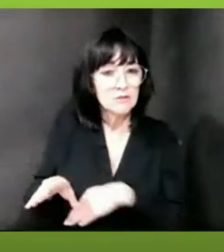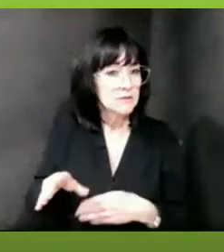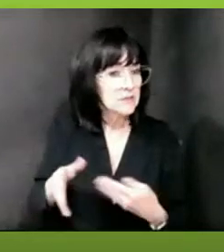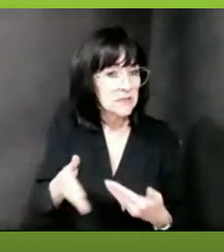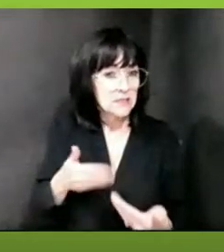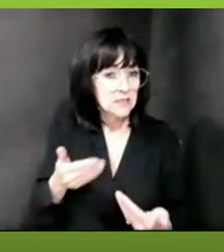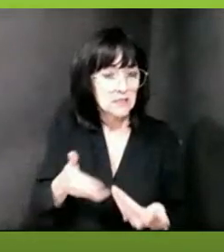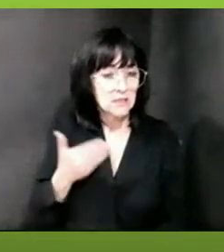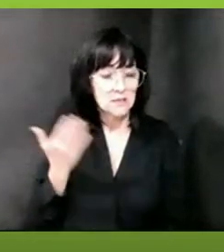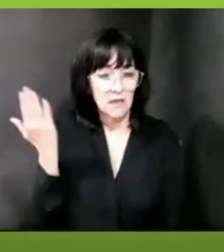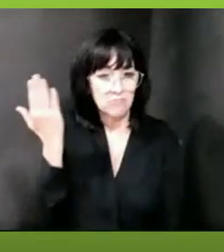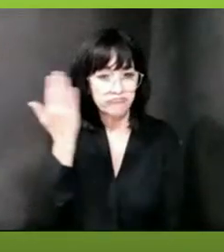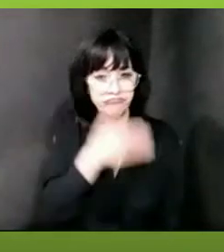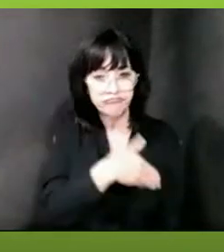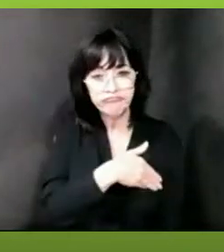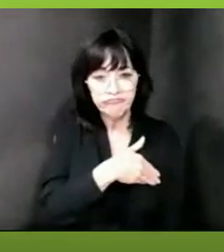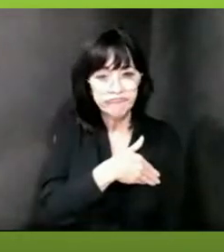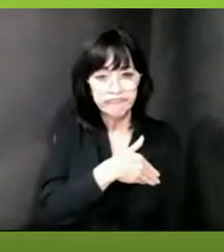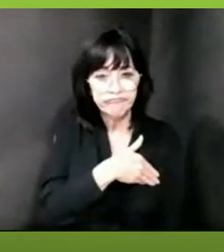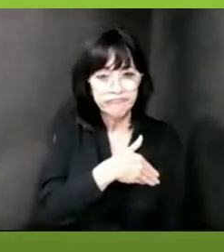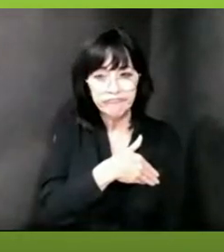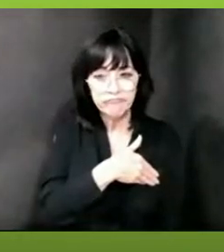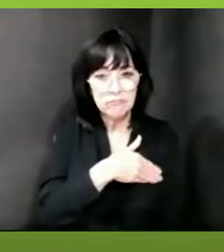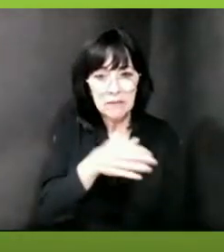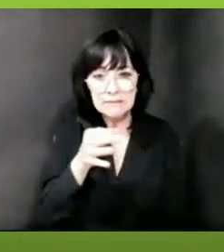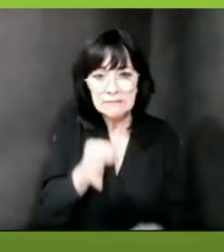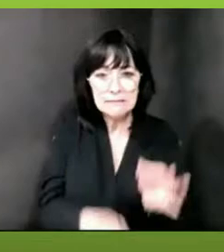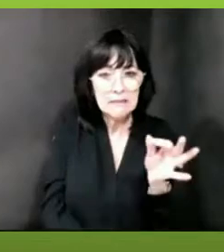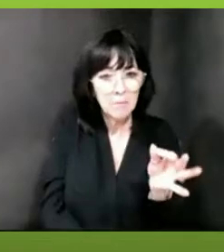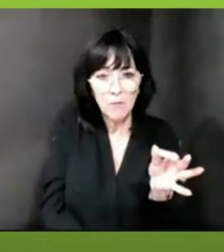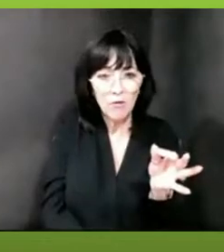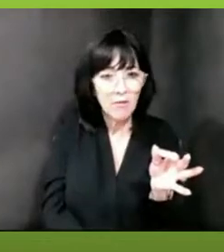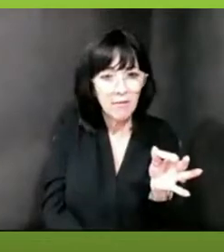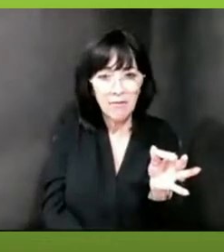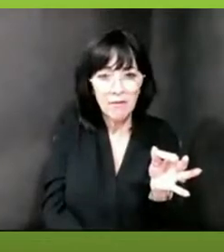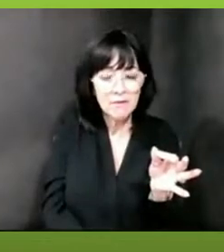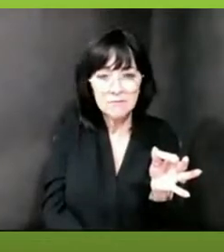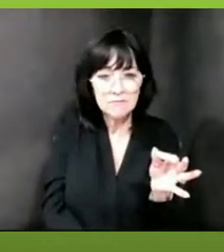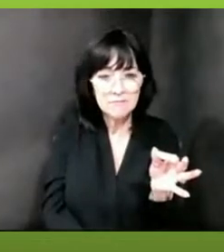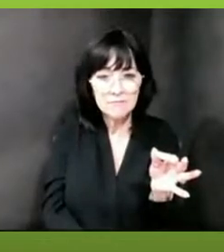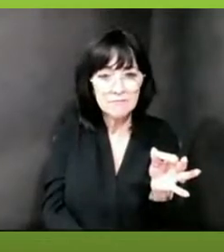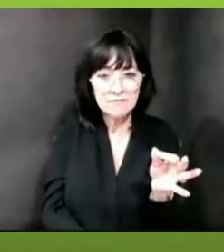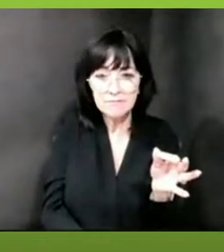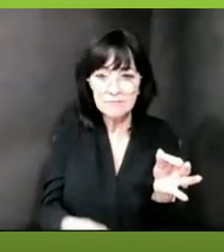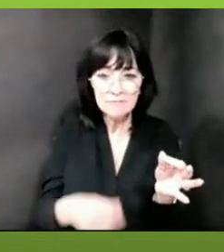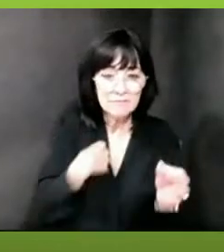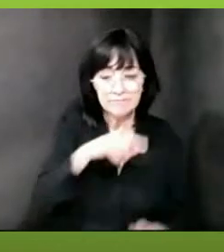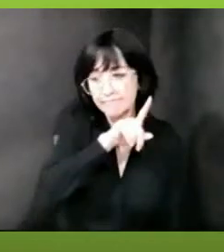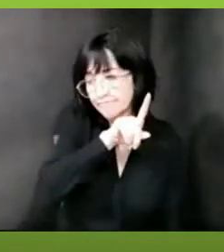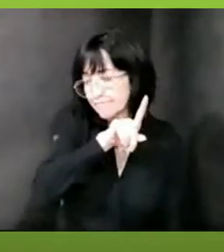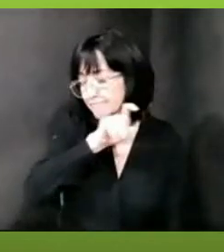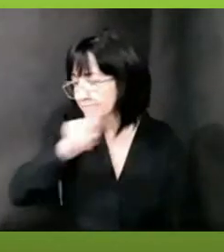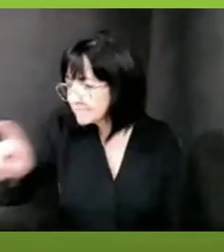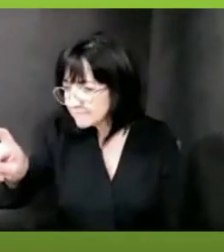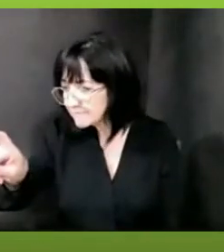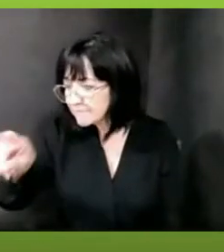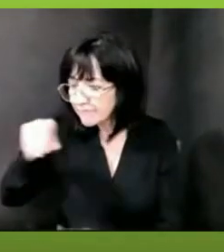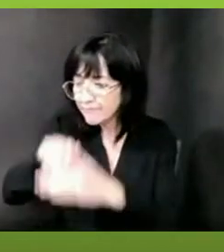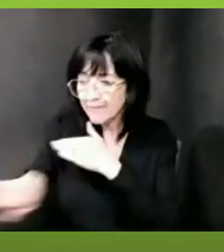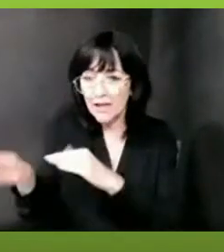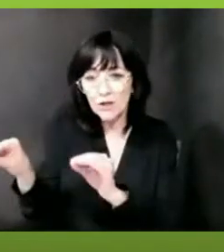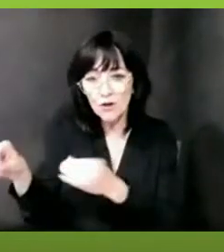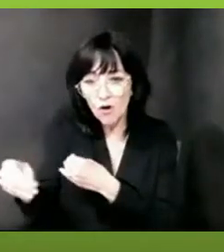overlook the simple action of just standing up, walking to an office, or just